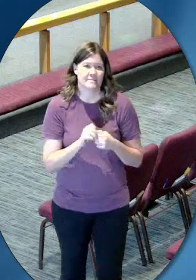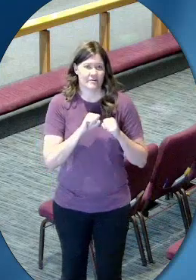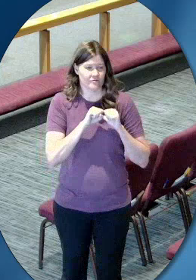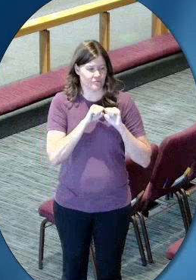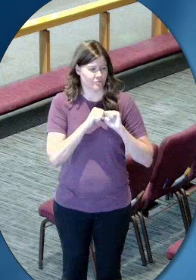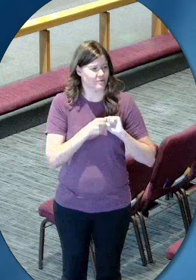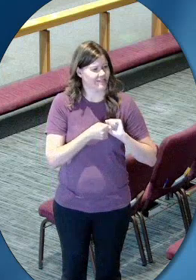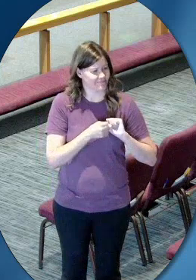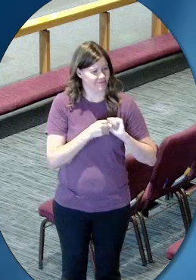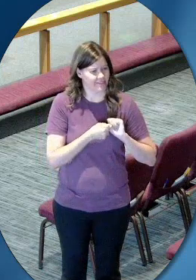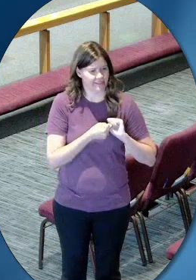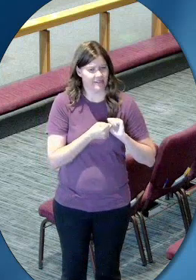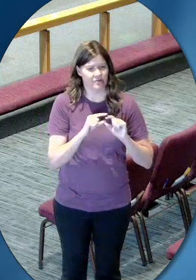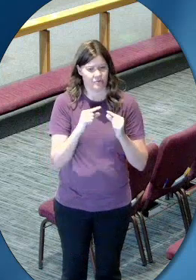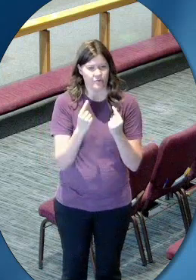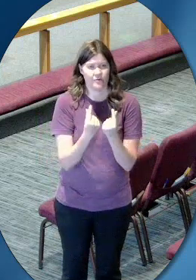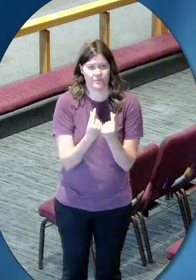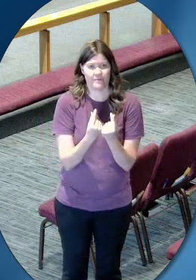Grieving group,